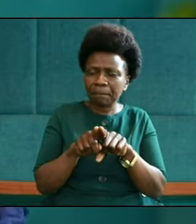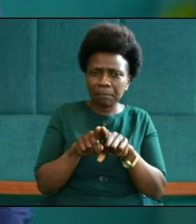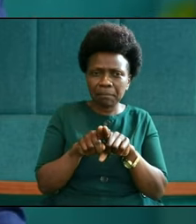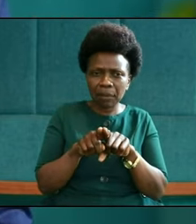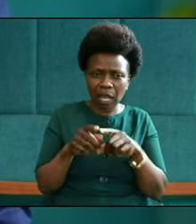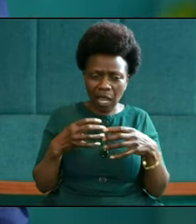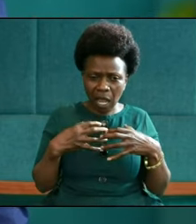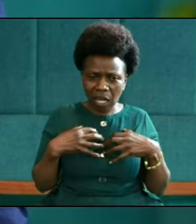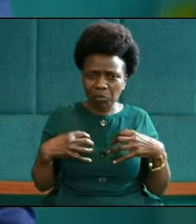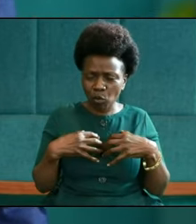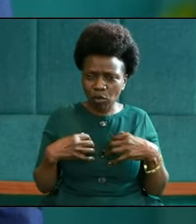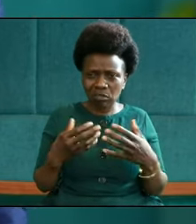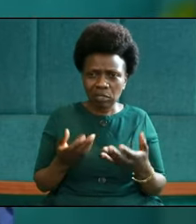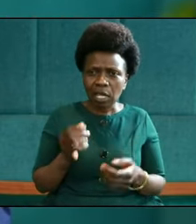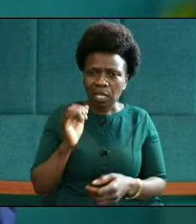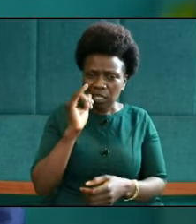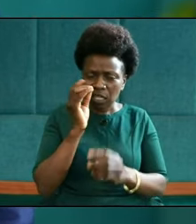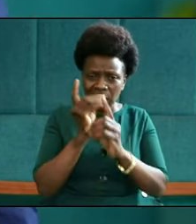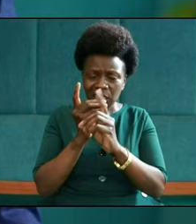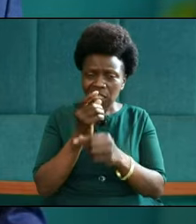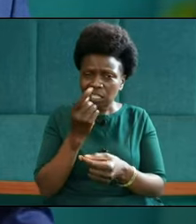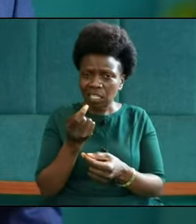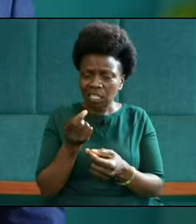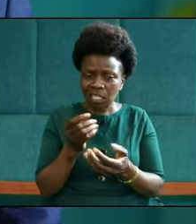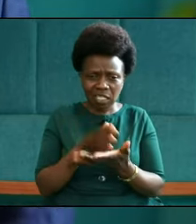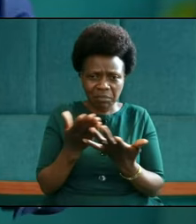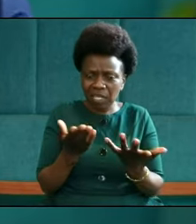like an animal. I just see something dark.